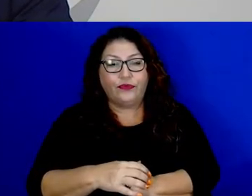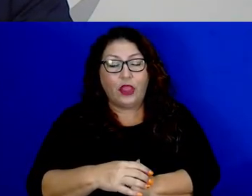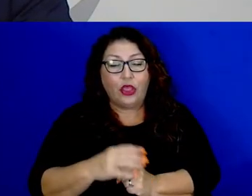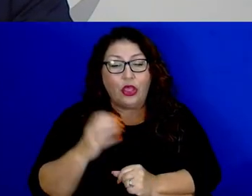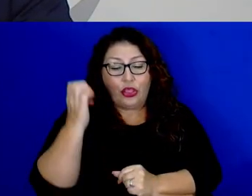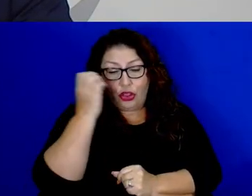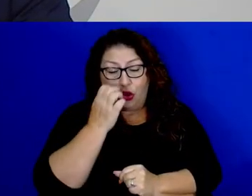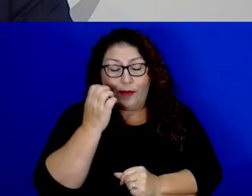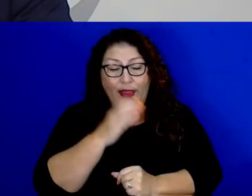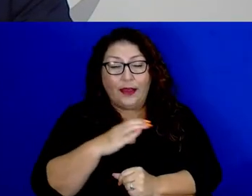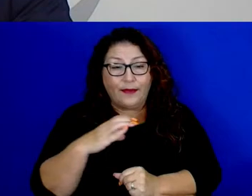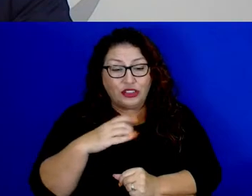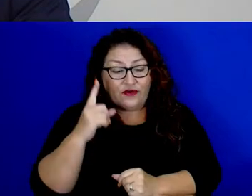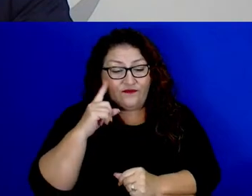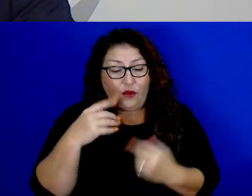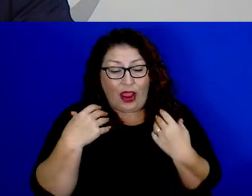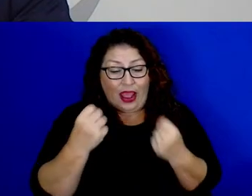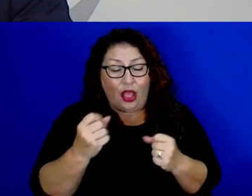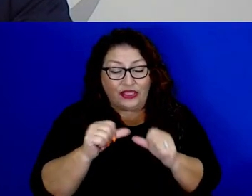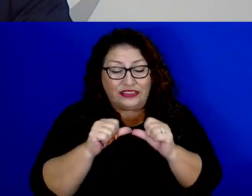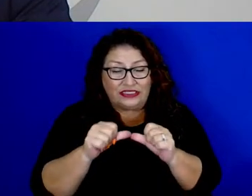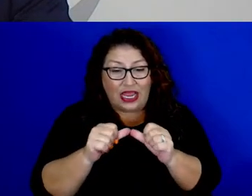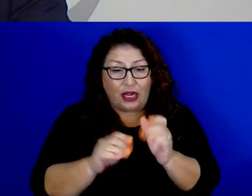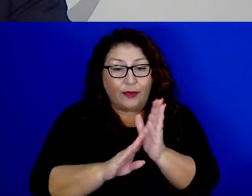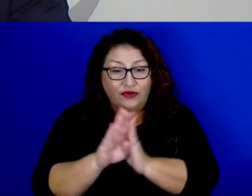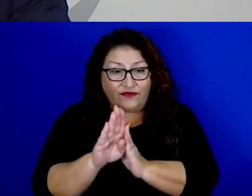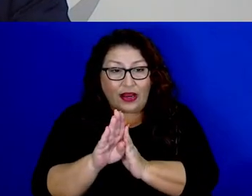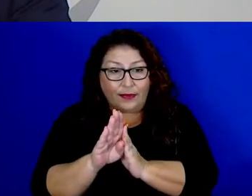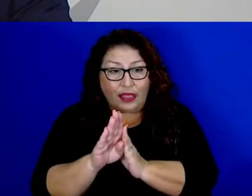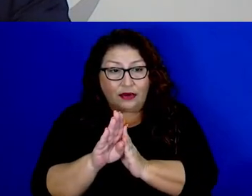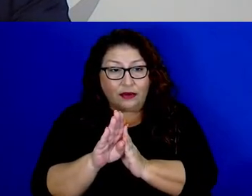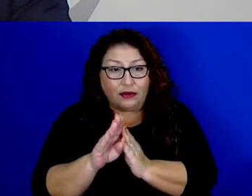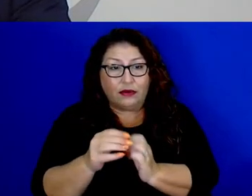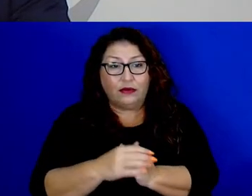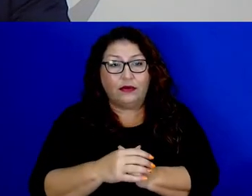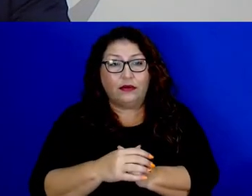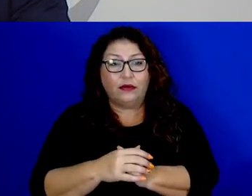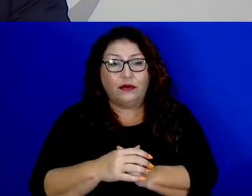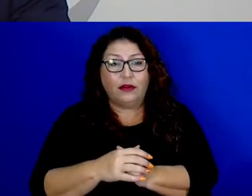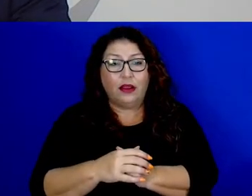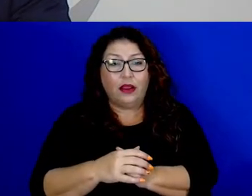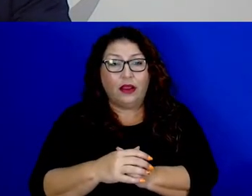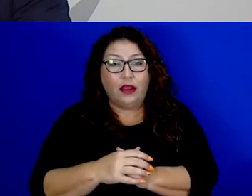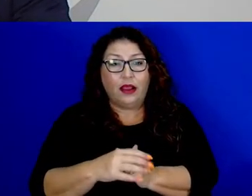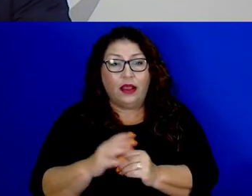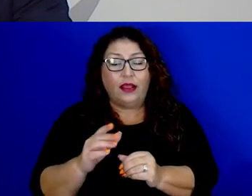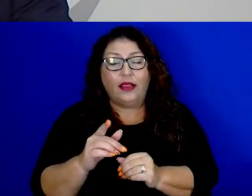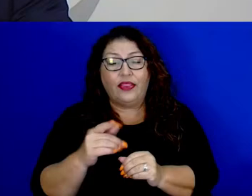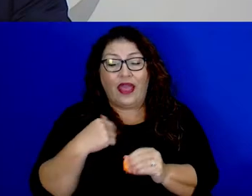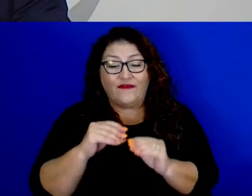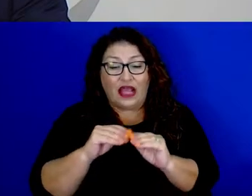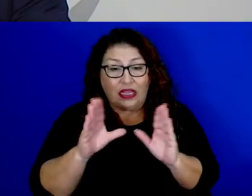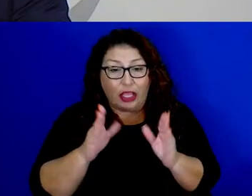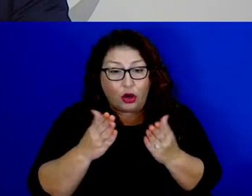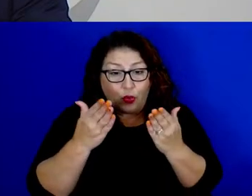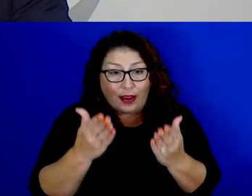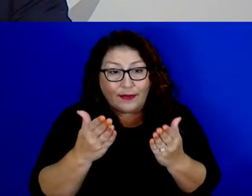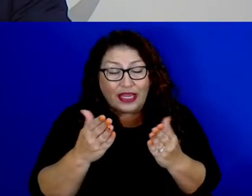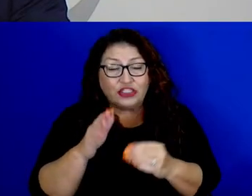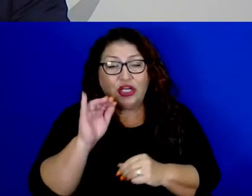and Sustainable Development, the Monti Commission, has a clear recommendation that in